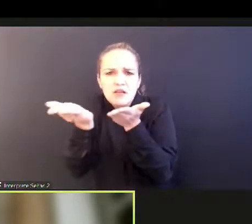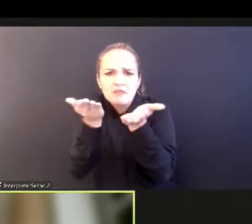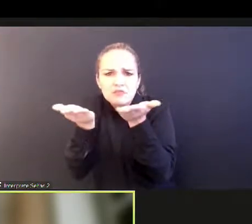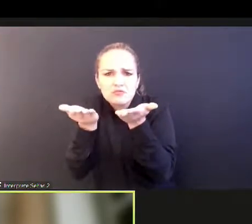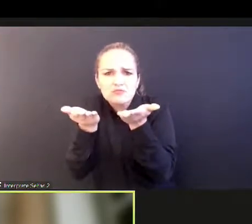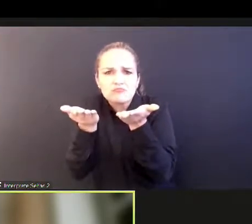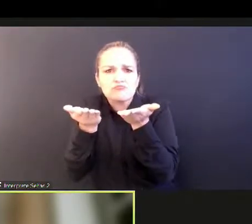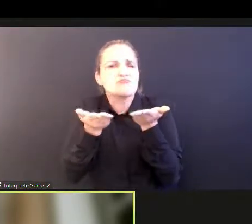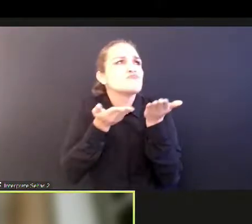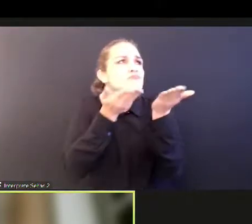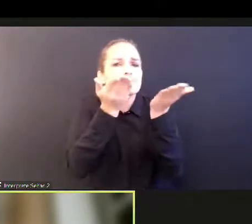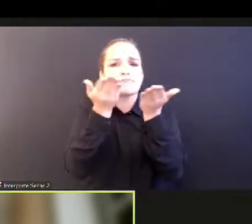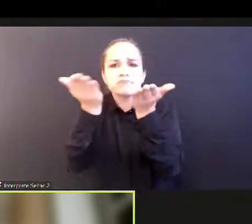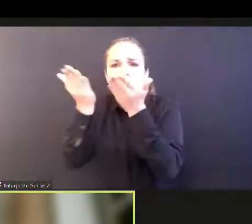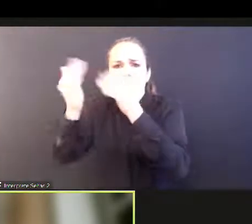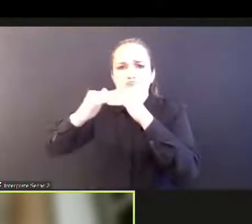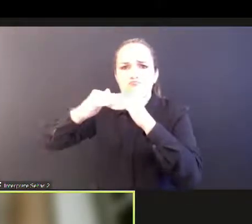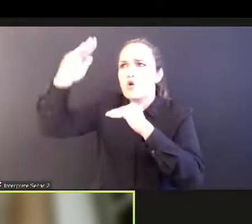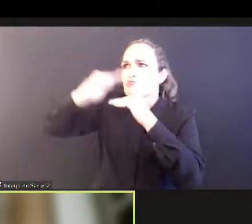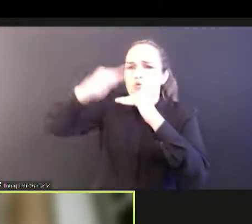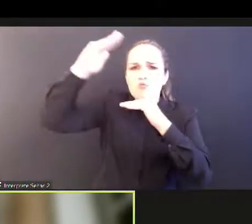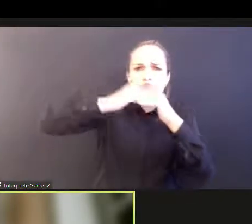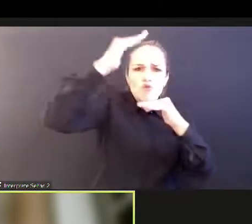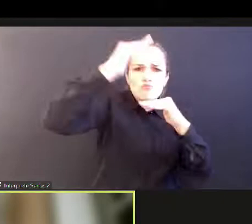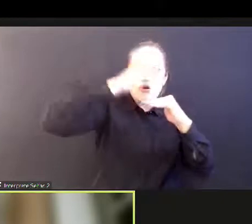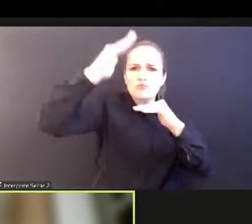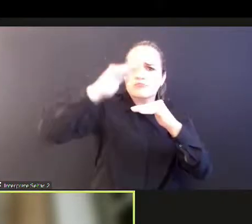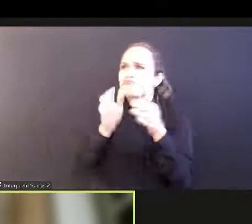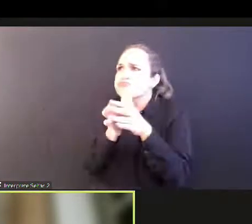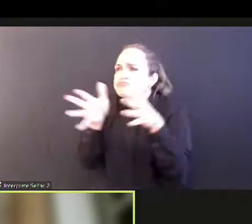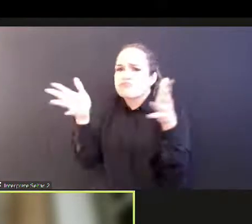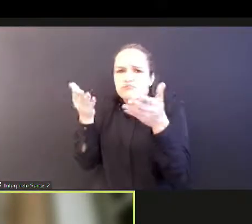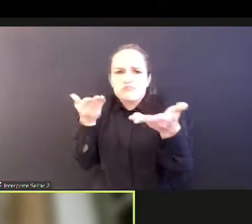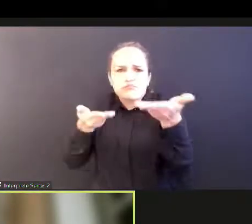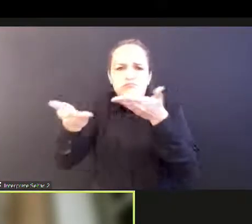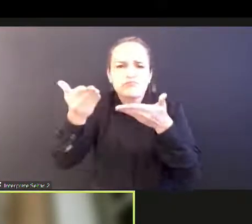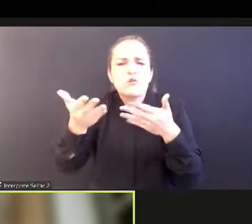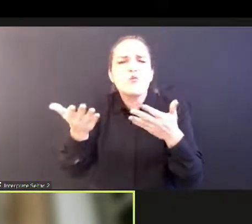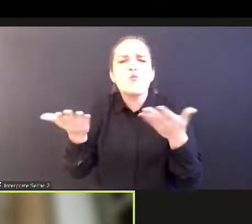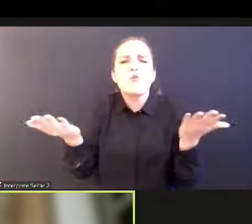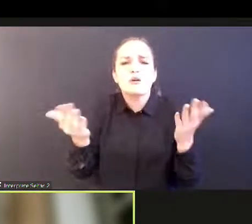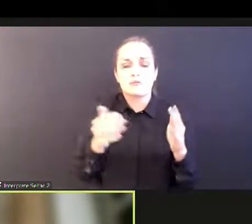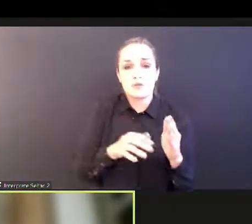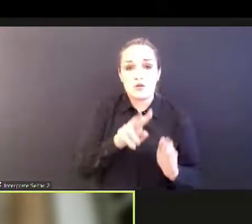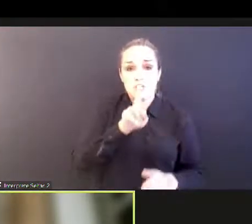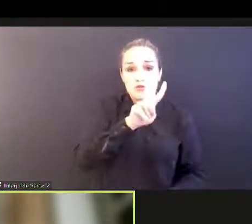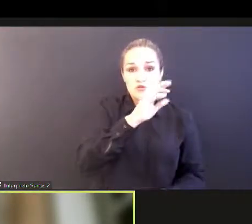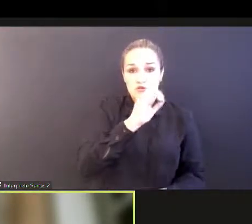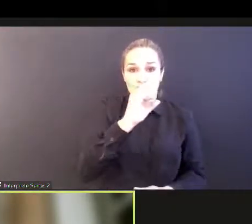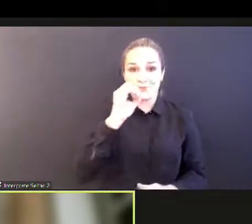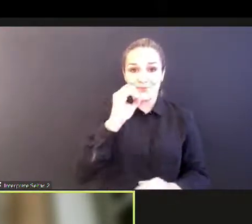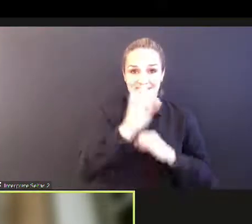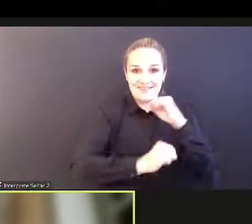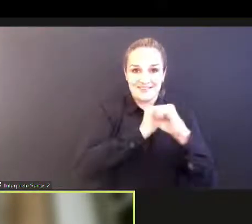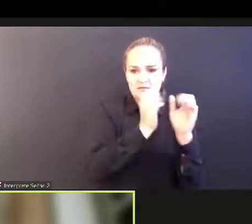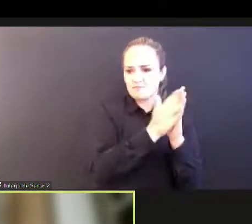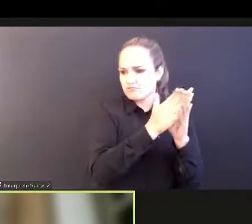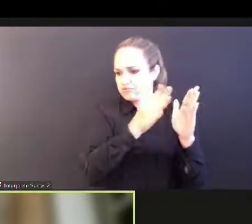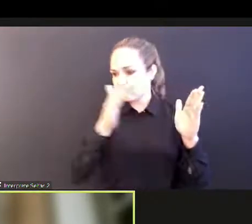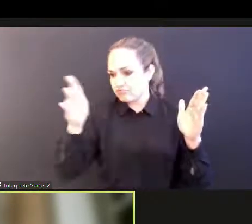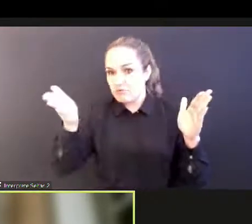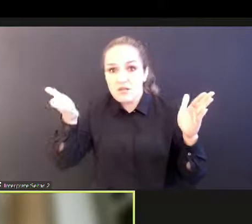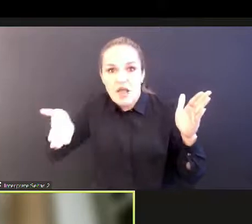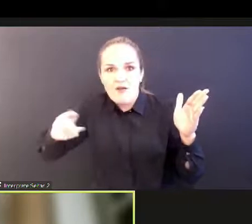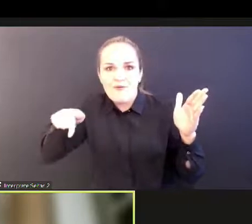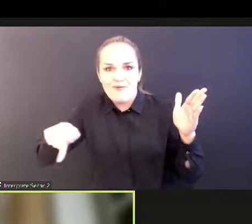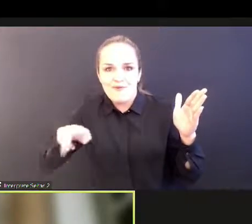they were at the beginning of the 2000s. So really, they are the dominant player, as you've mentioned. And of course, there are certain countries like